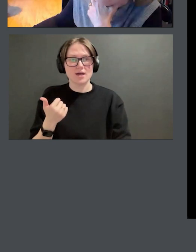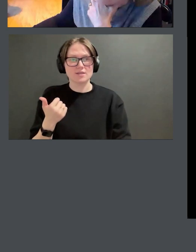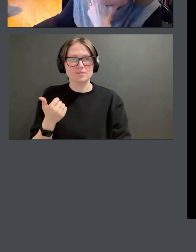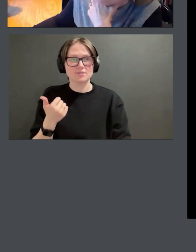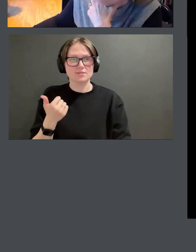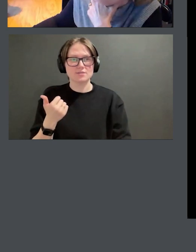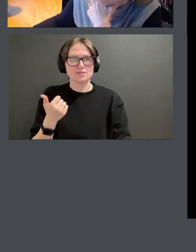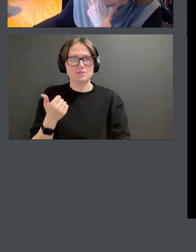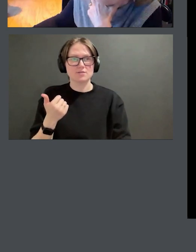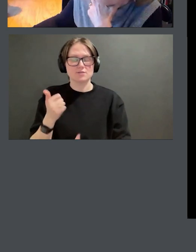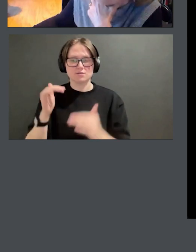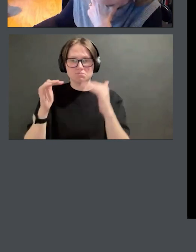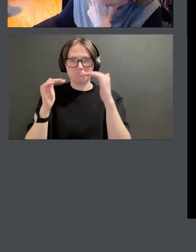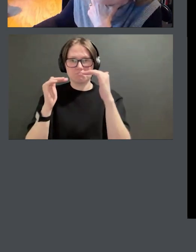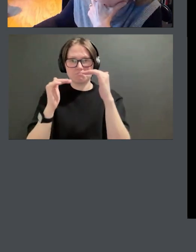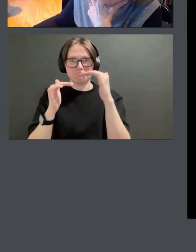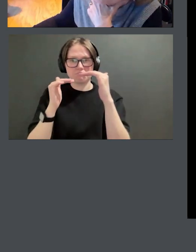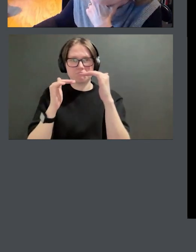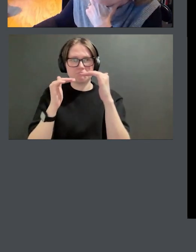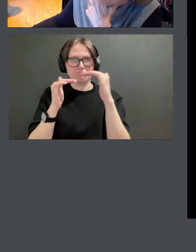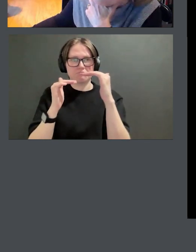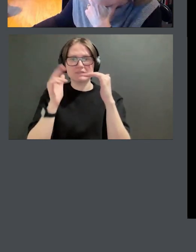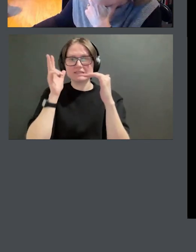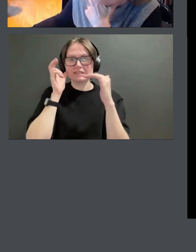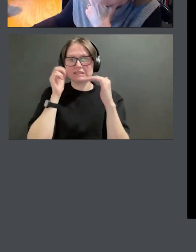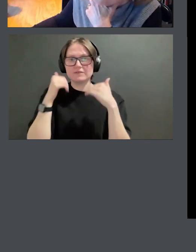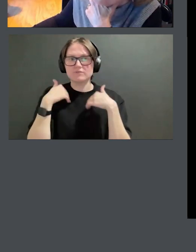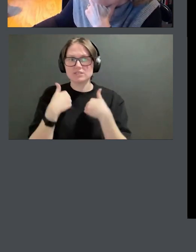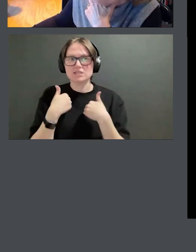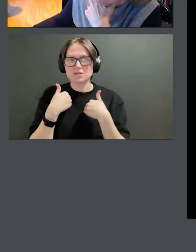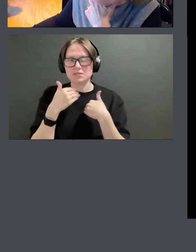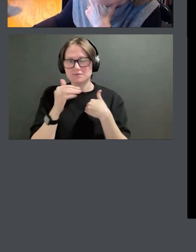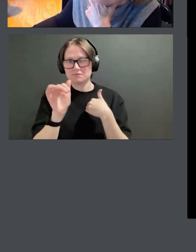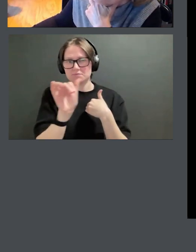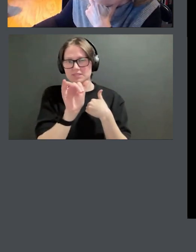listening fatigue similarly to